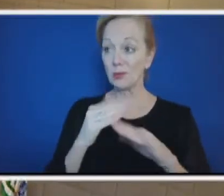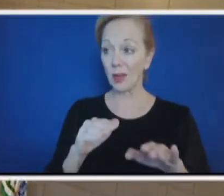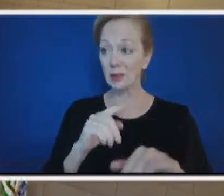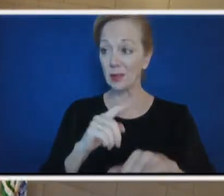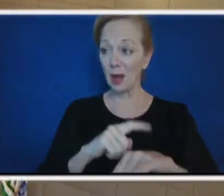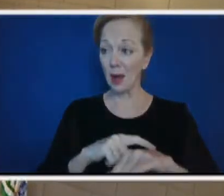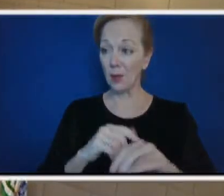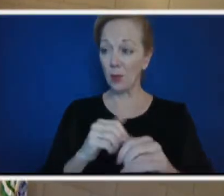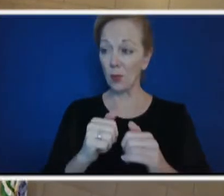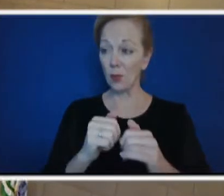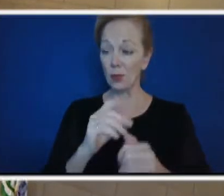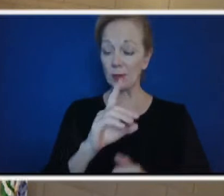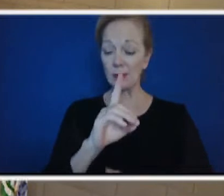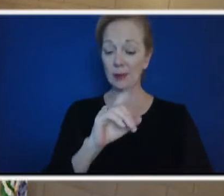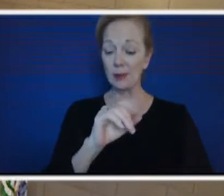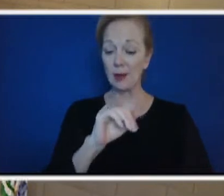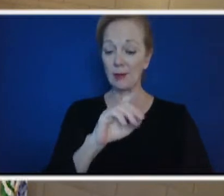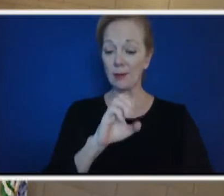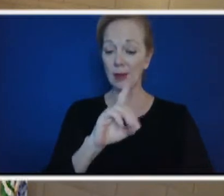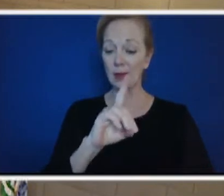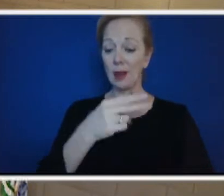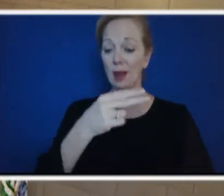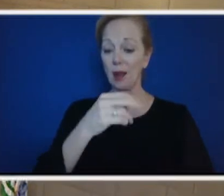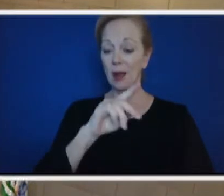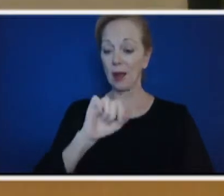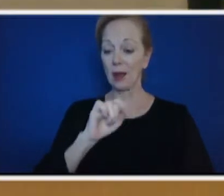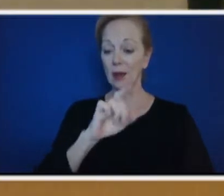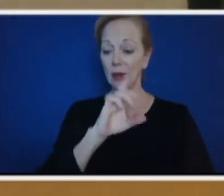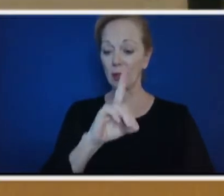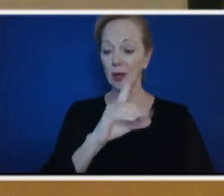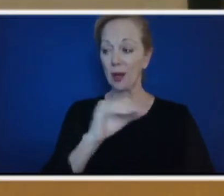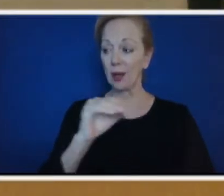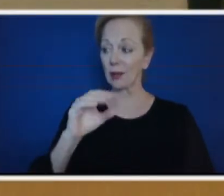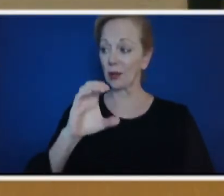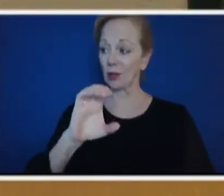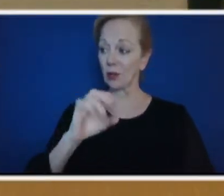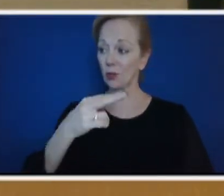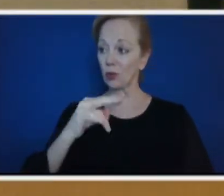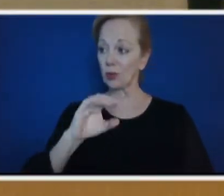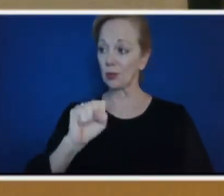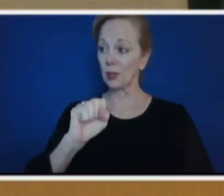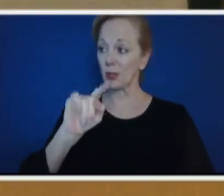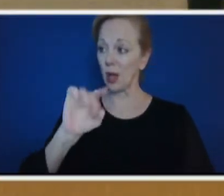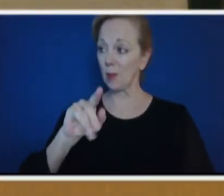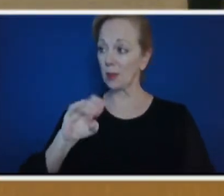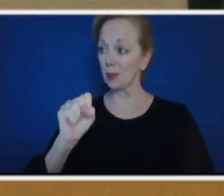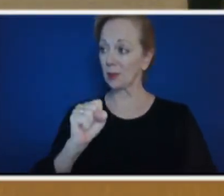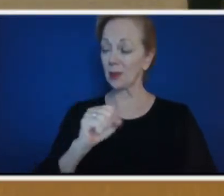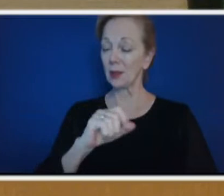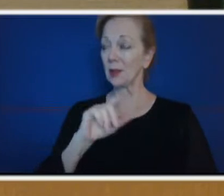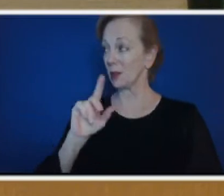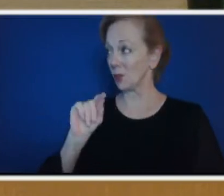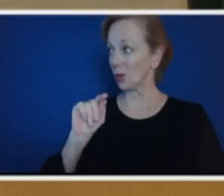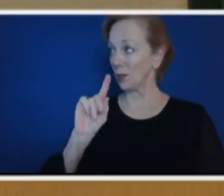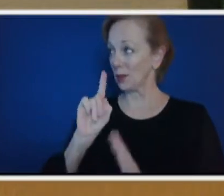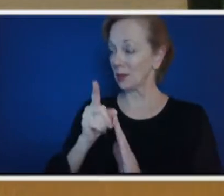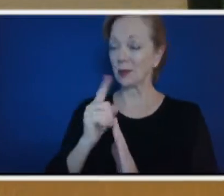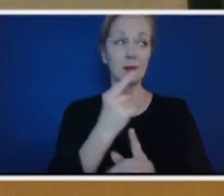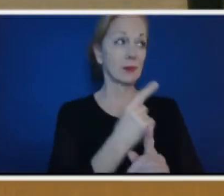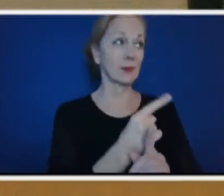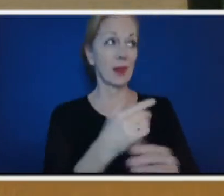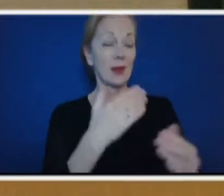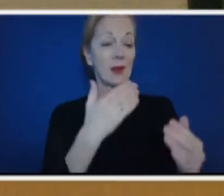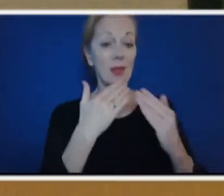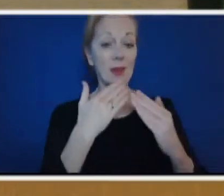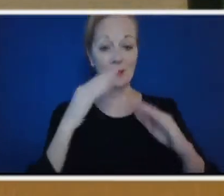for David Haggard and Chris Thomas. You have 10 minutes. Thank you. That's correct. Happy holidays. Good evening, Mayor Pro Tem, members